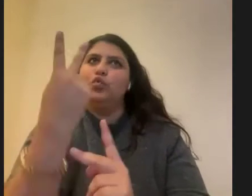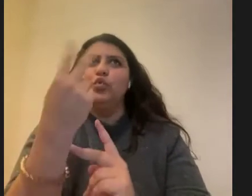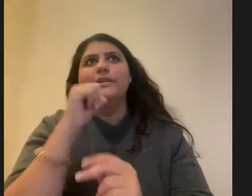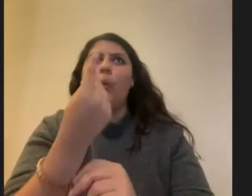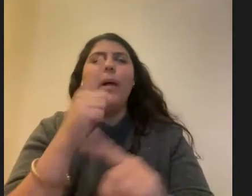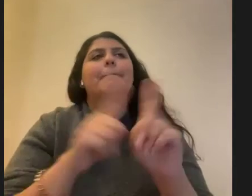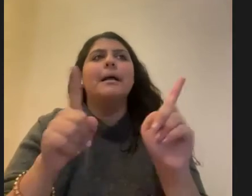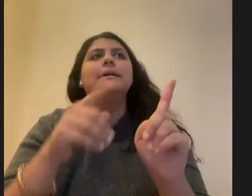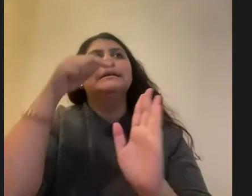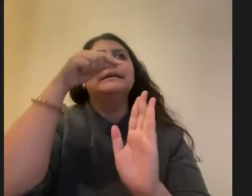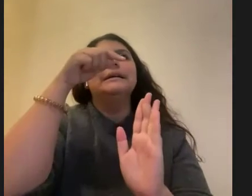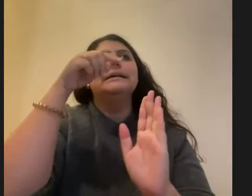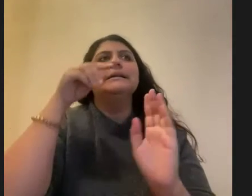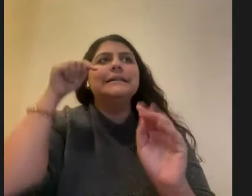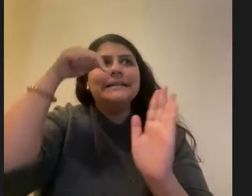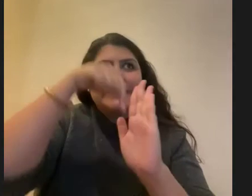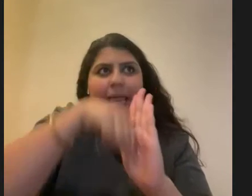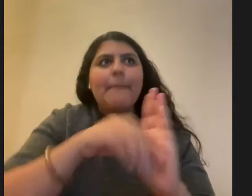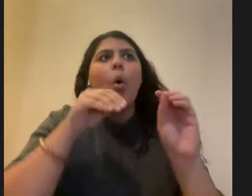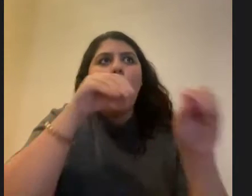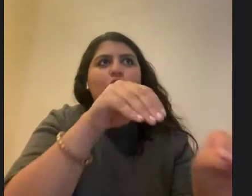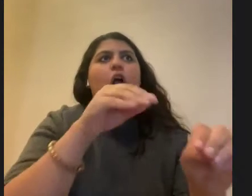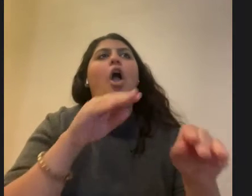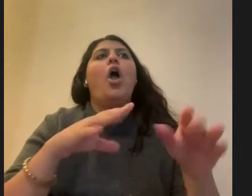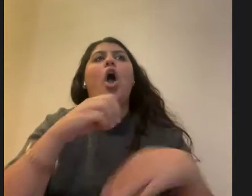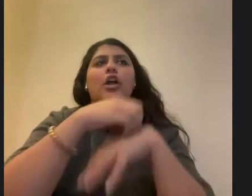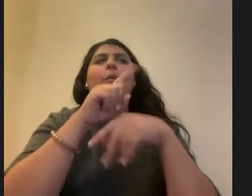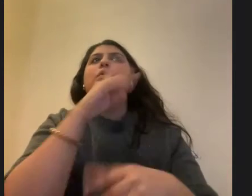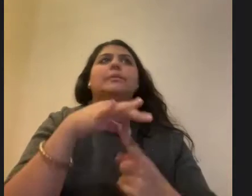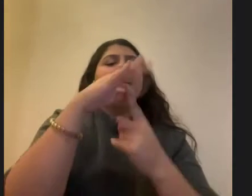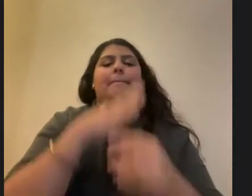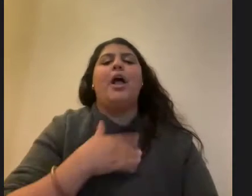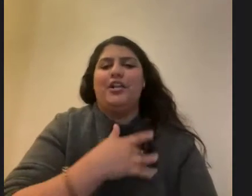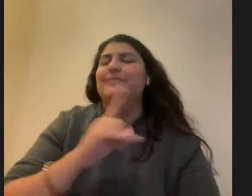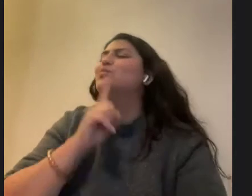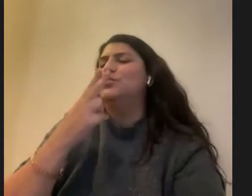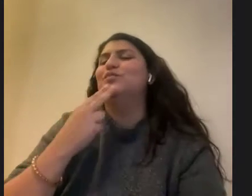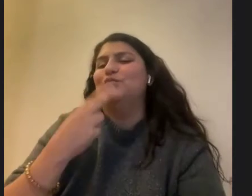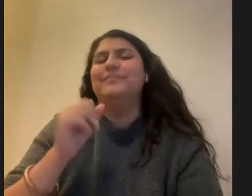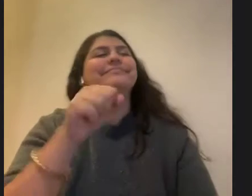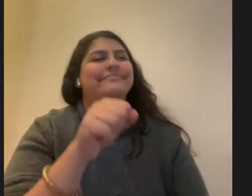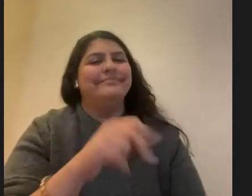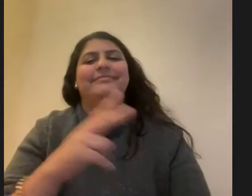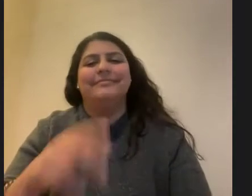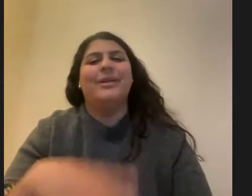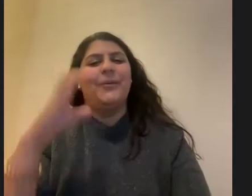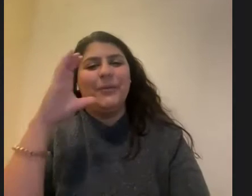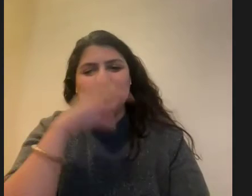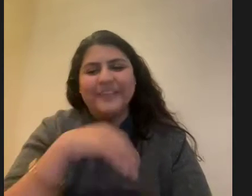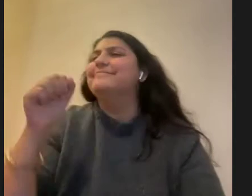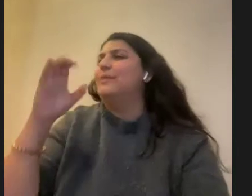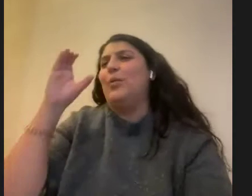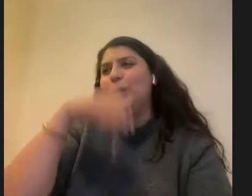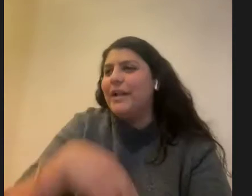octopuses have a special place in my heart. Really cute. Really They're cute. so cute. And they're so Um, weird. they're weird, they're adorable, they're